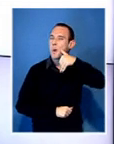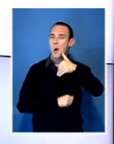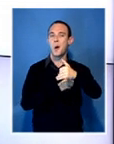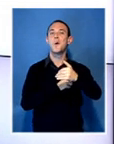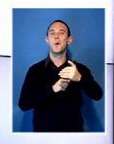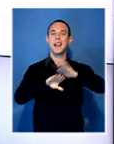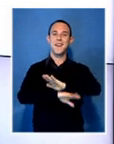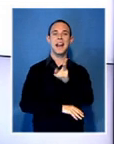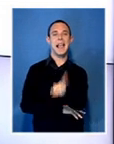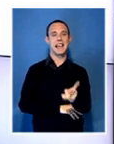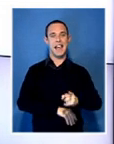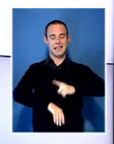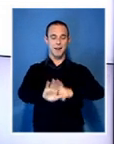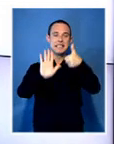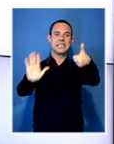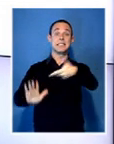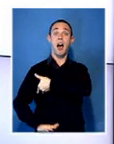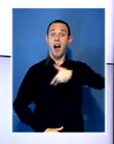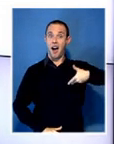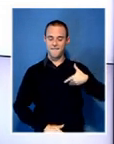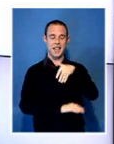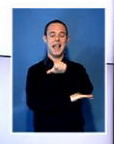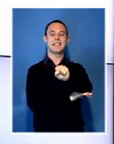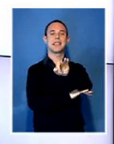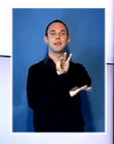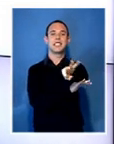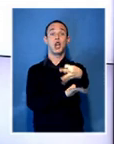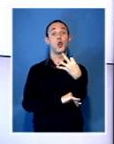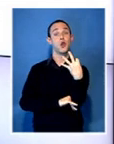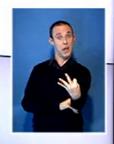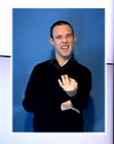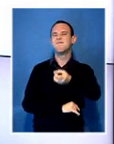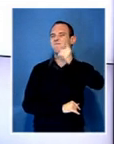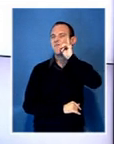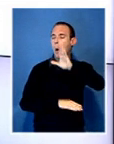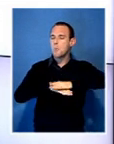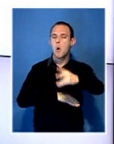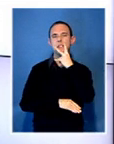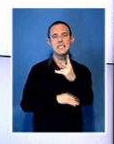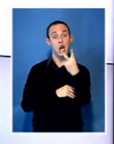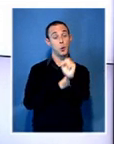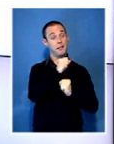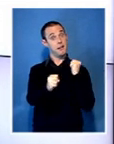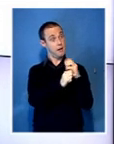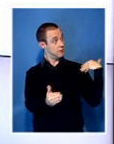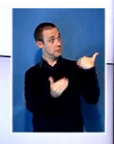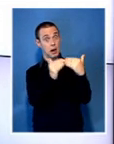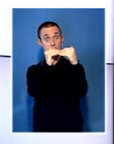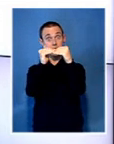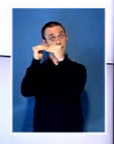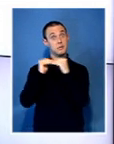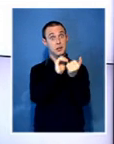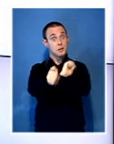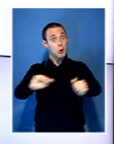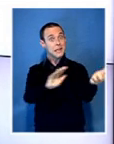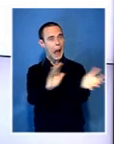at 6:30 on SABC3, as well as SABC News Channel 404 for another look at how far we've come as a country in our 20